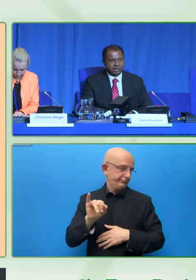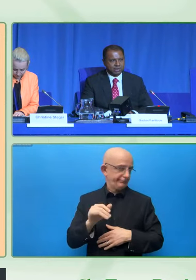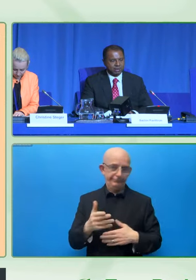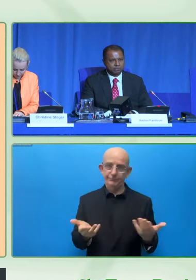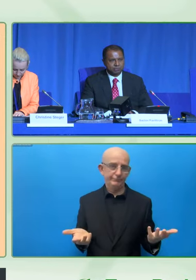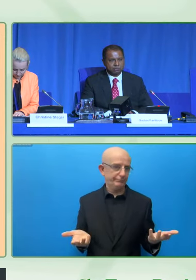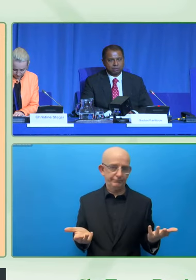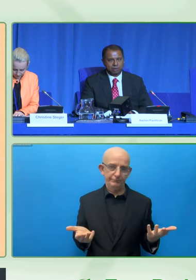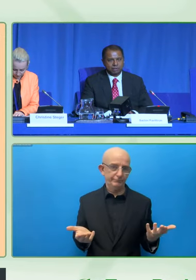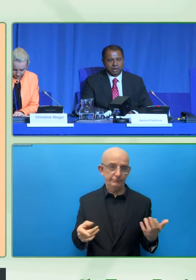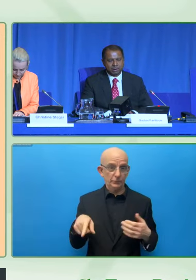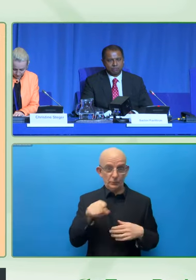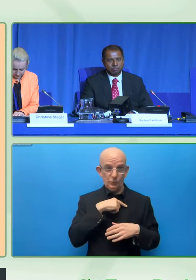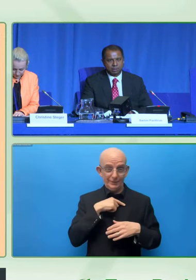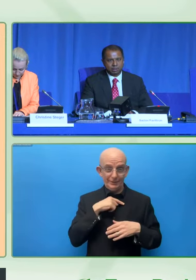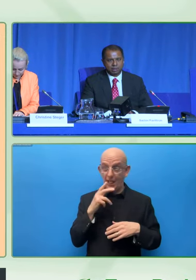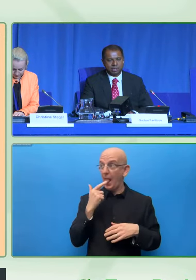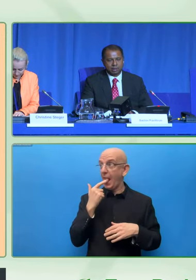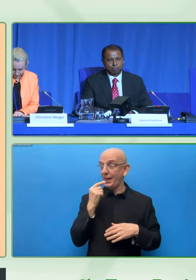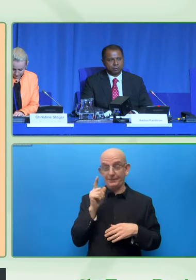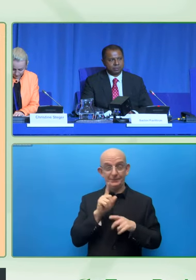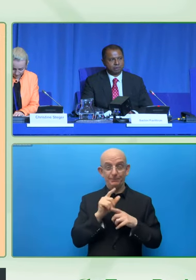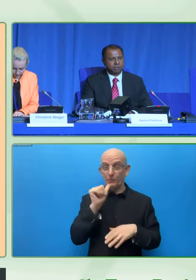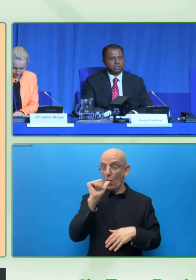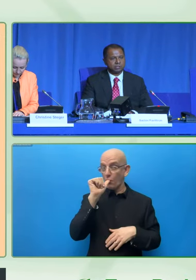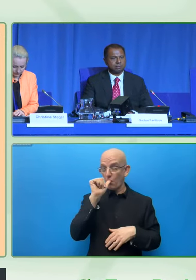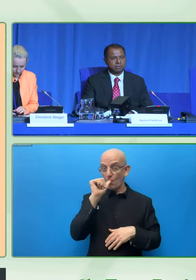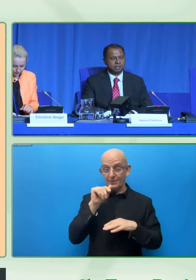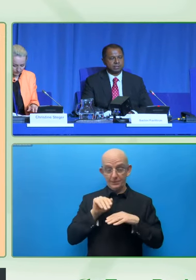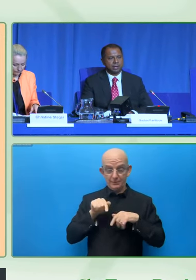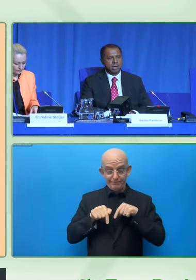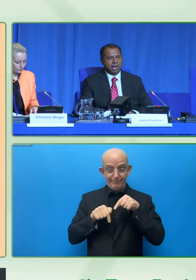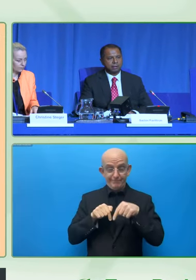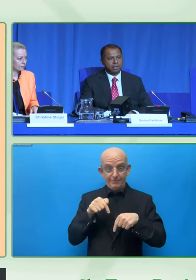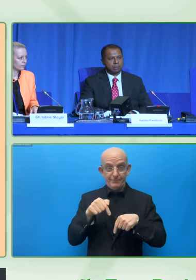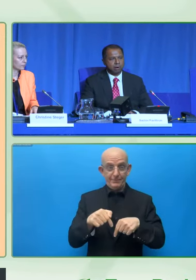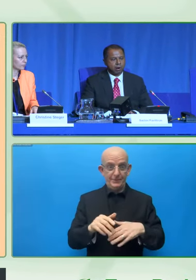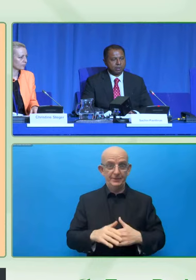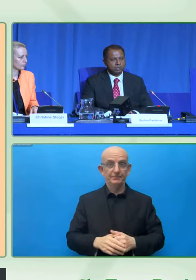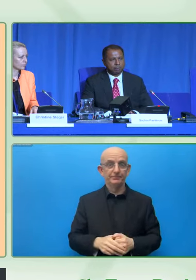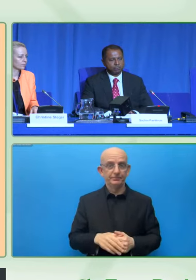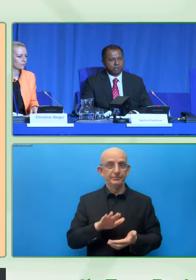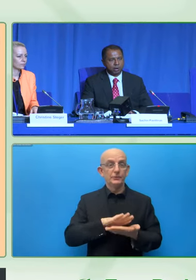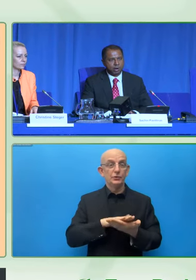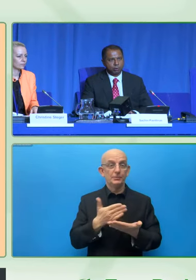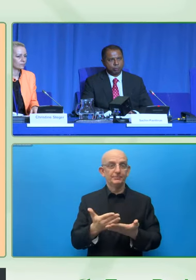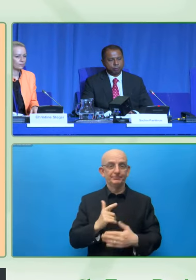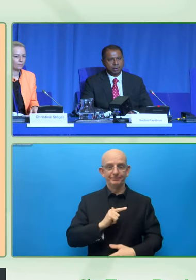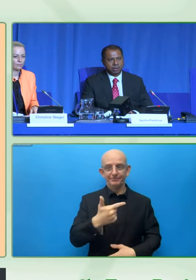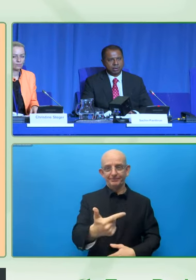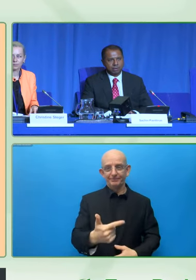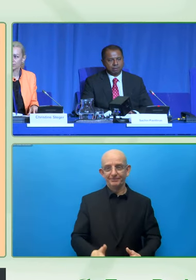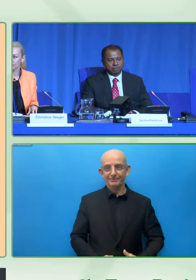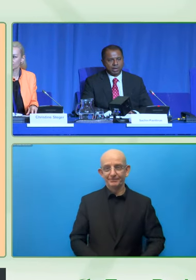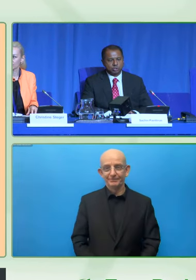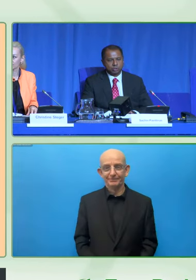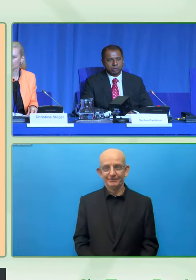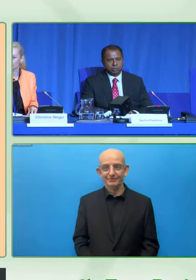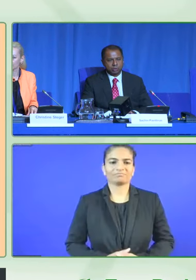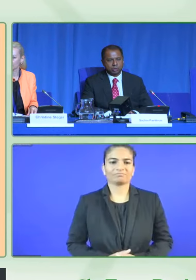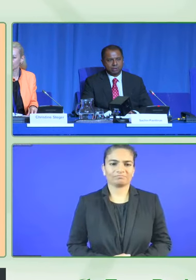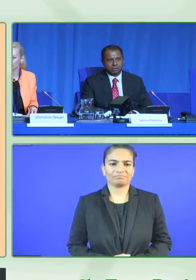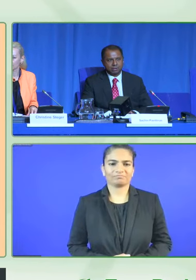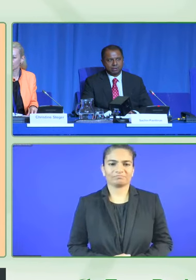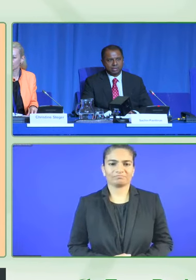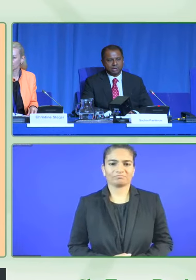takes time to regulate and put these regulations in place. And then on top of that, how do we make